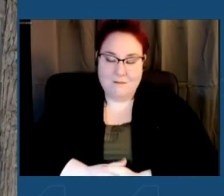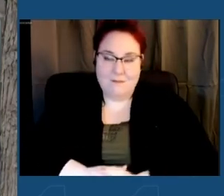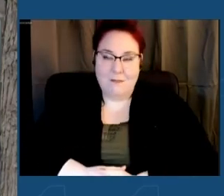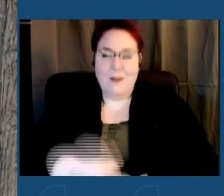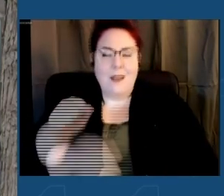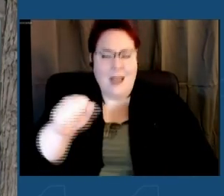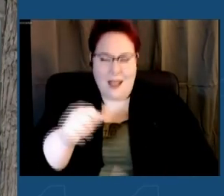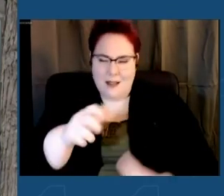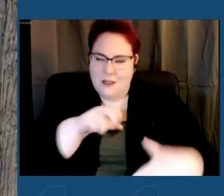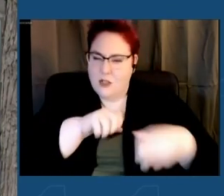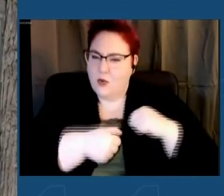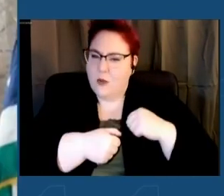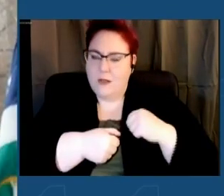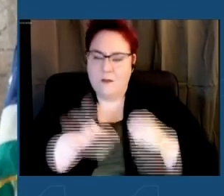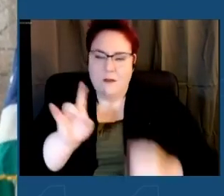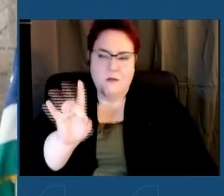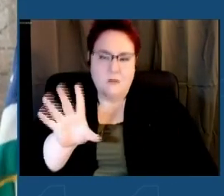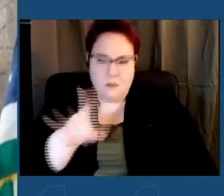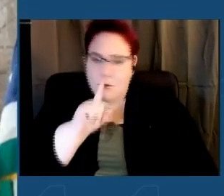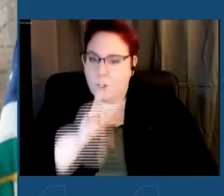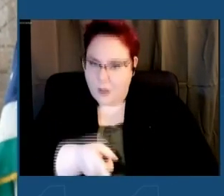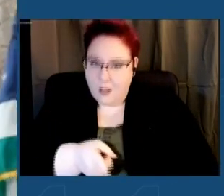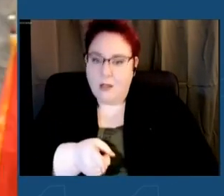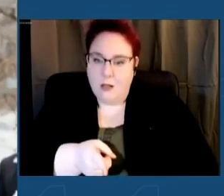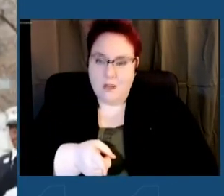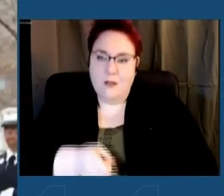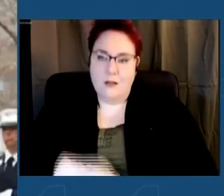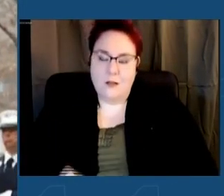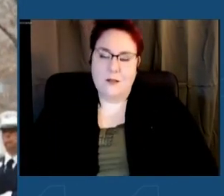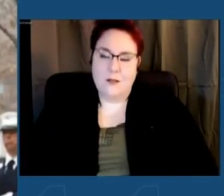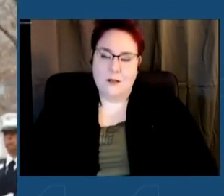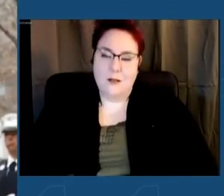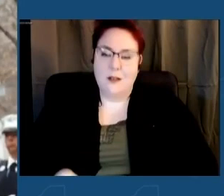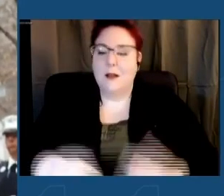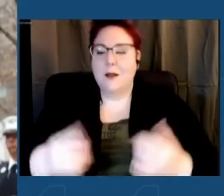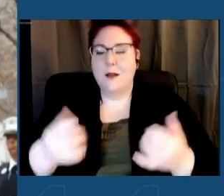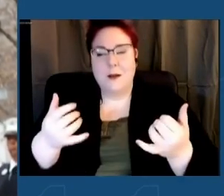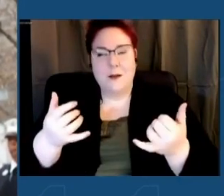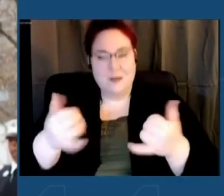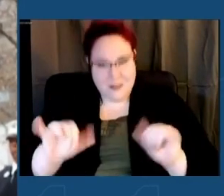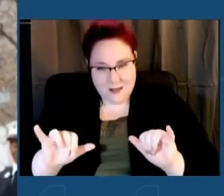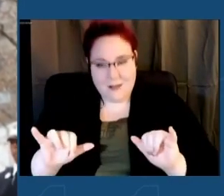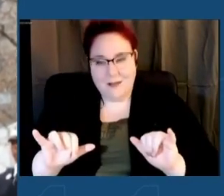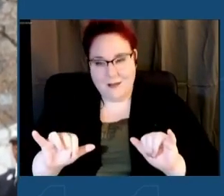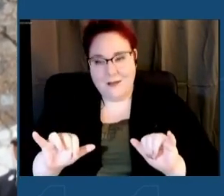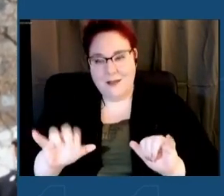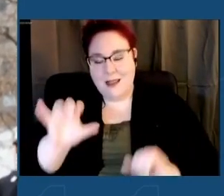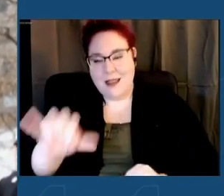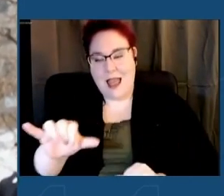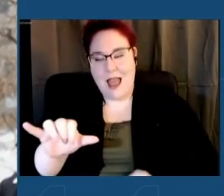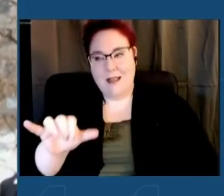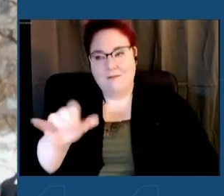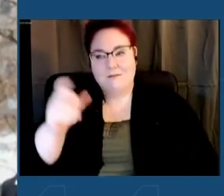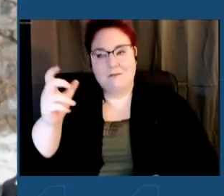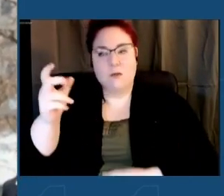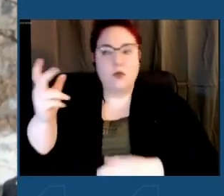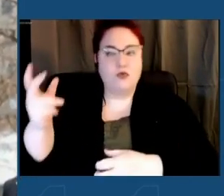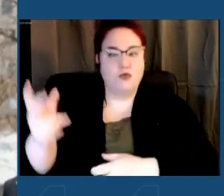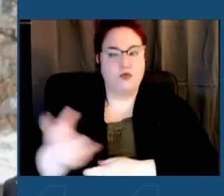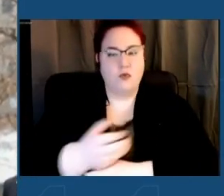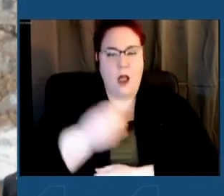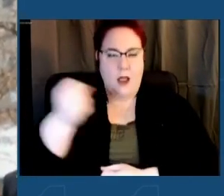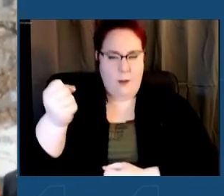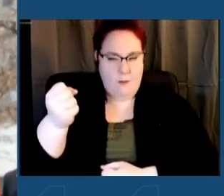hard, the grief is real, it hurts. But so too is that triumph. And it's important for